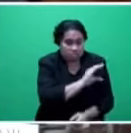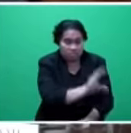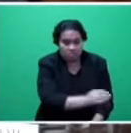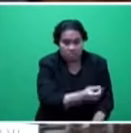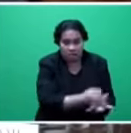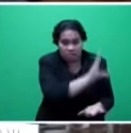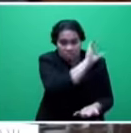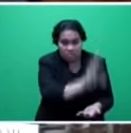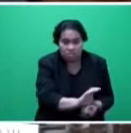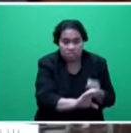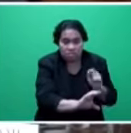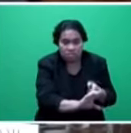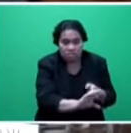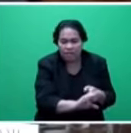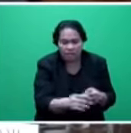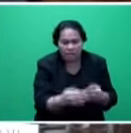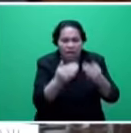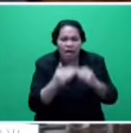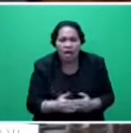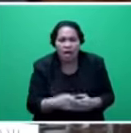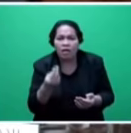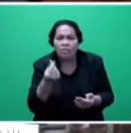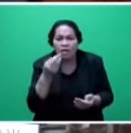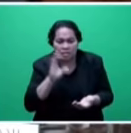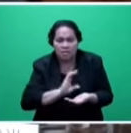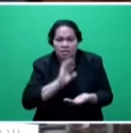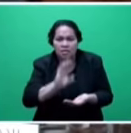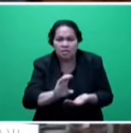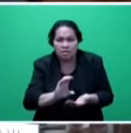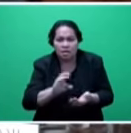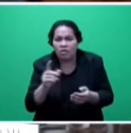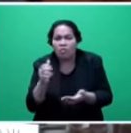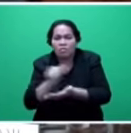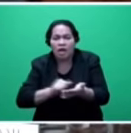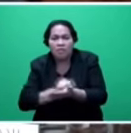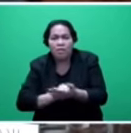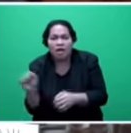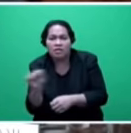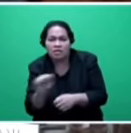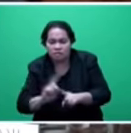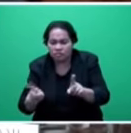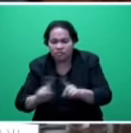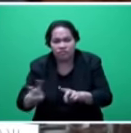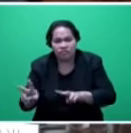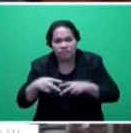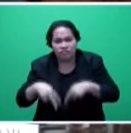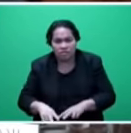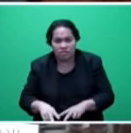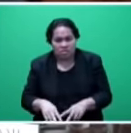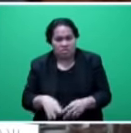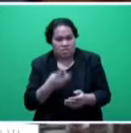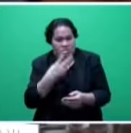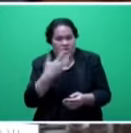The allocation for government vehicles continues to increase, now at $29 million. It is time